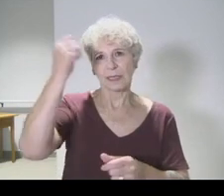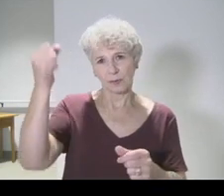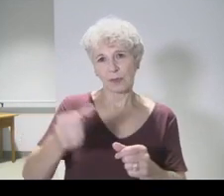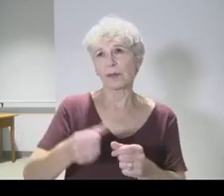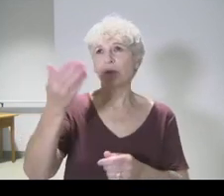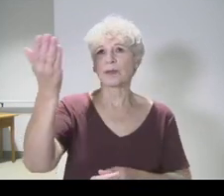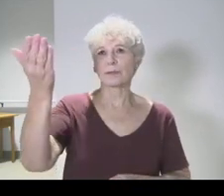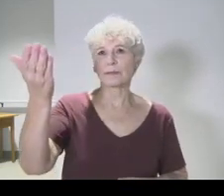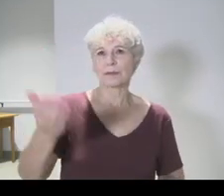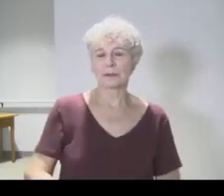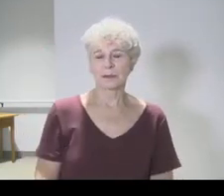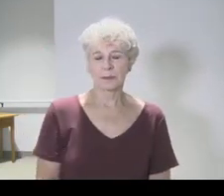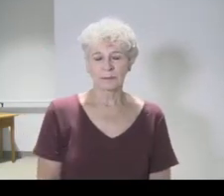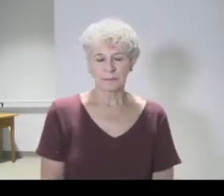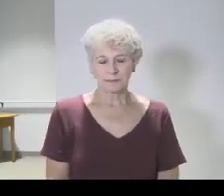remembrance of him.